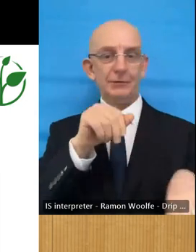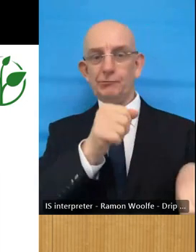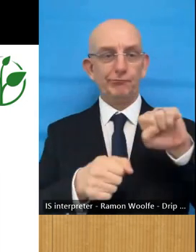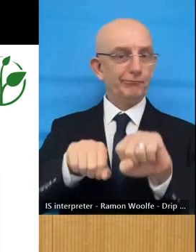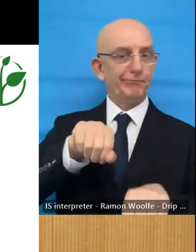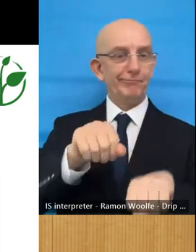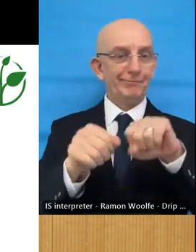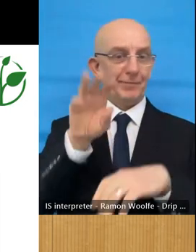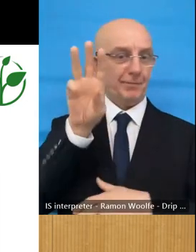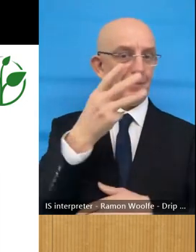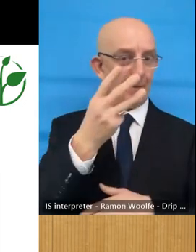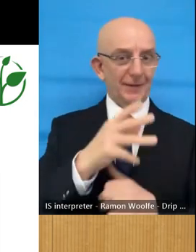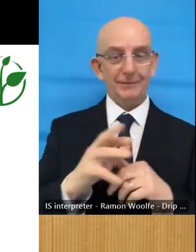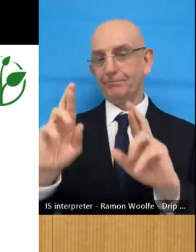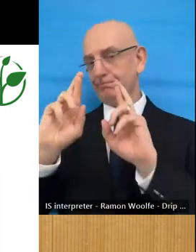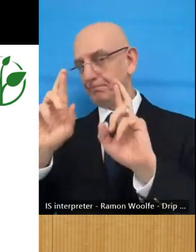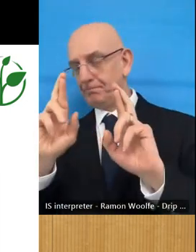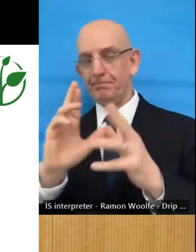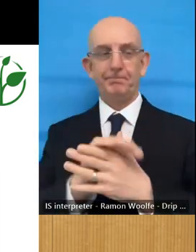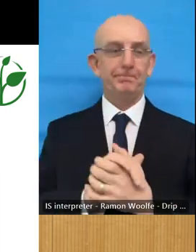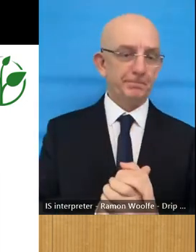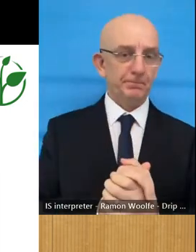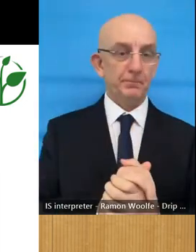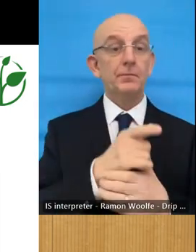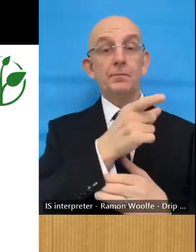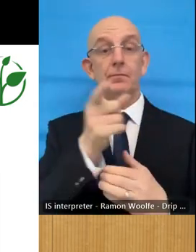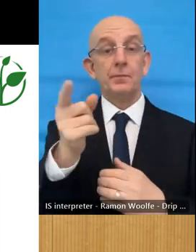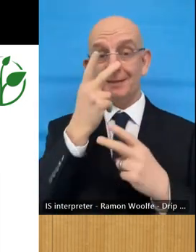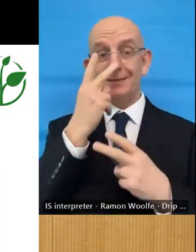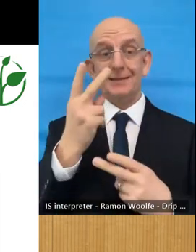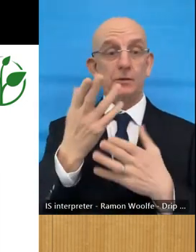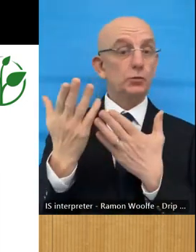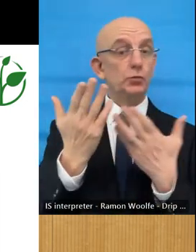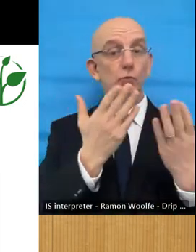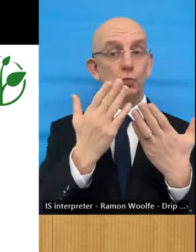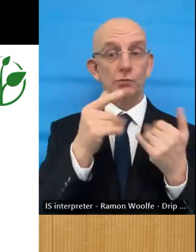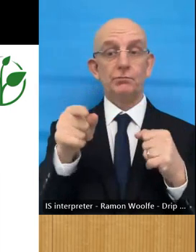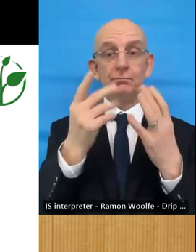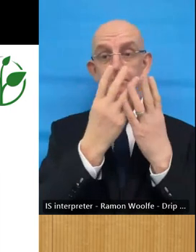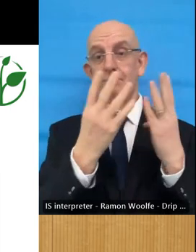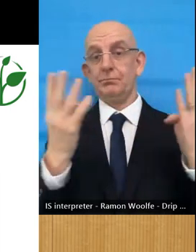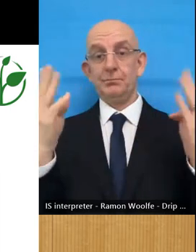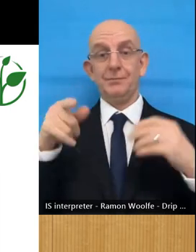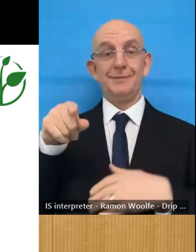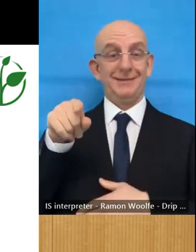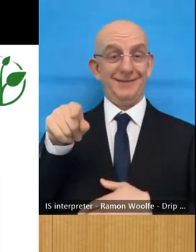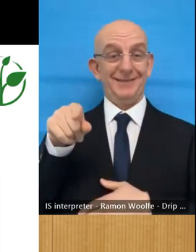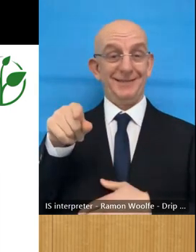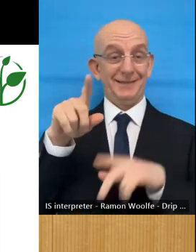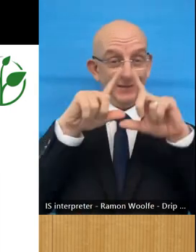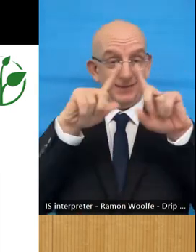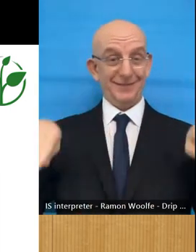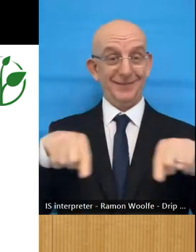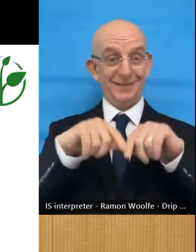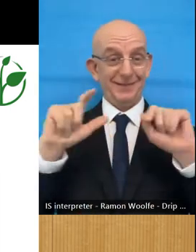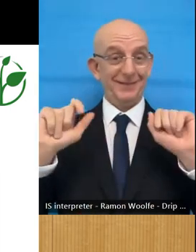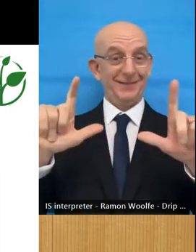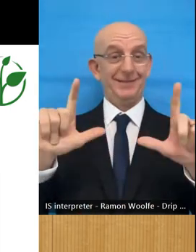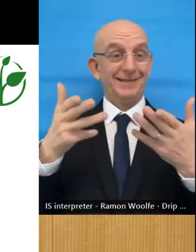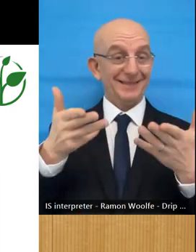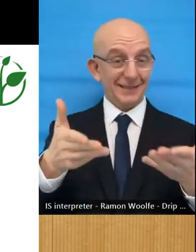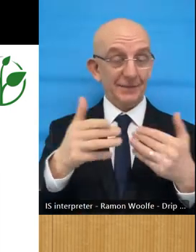our model would be possible elsewhere, perhaps on a different scale, but it requires the necessary political will. Up